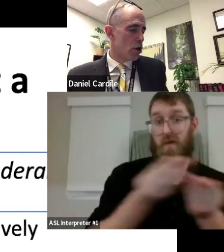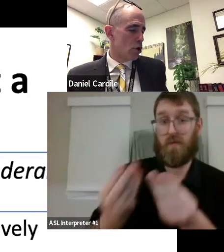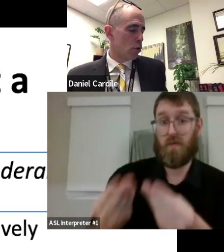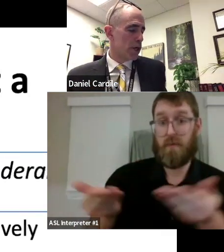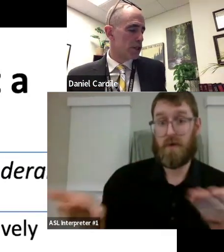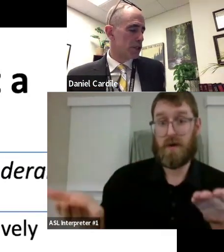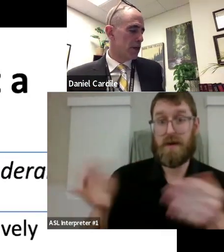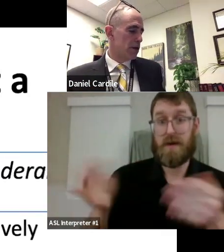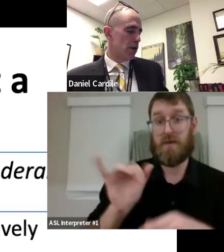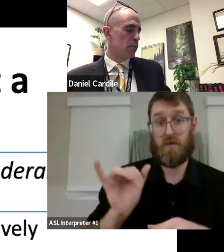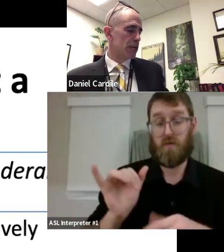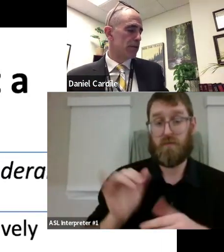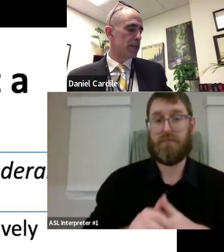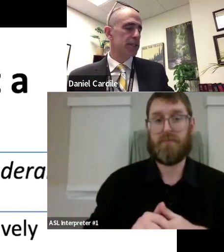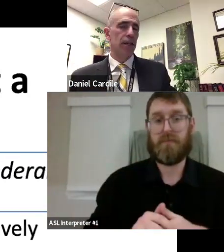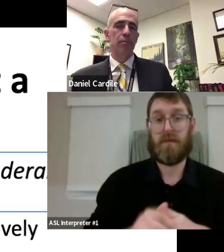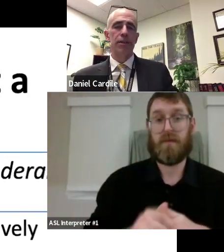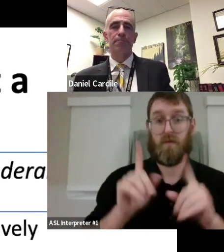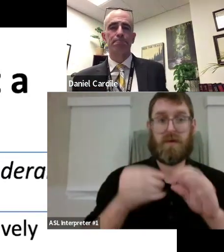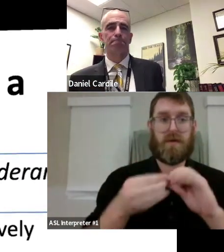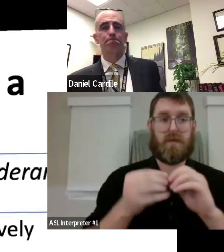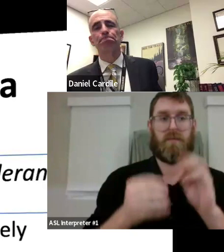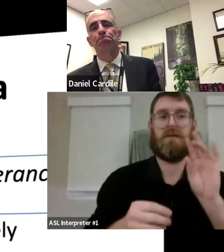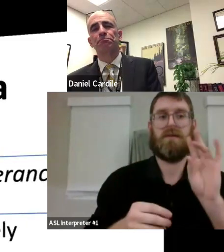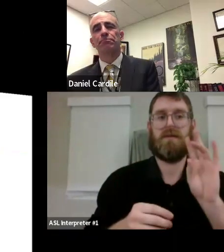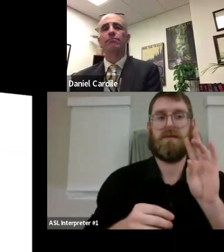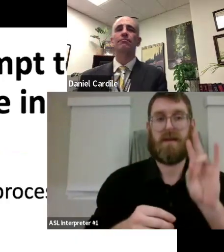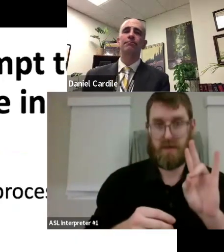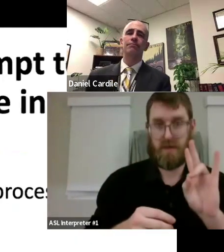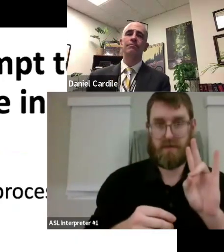right. Question number 7. Next slide, please.